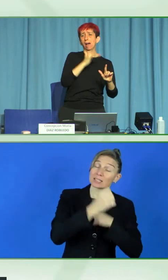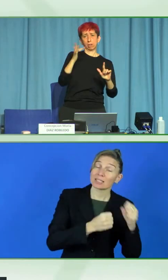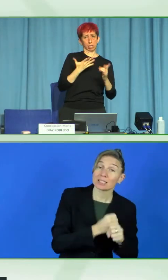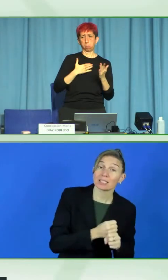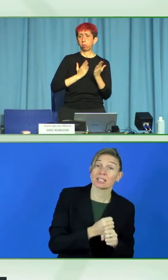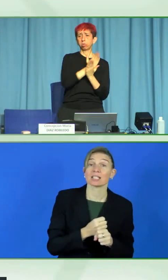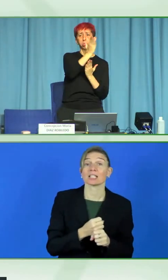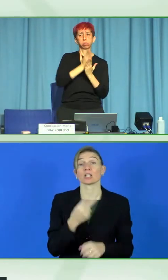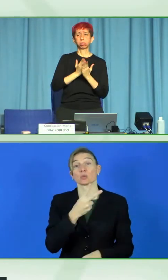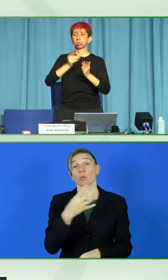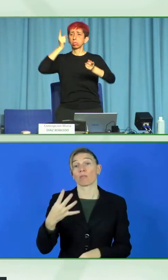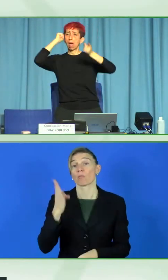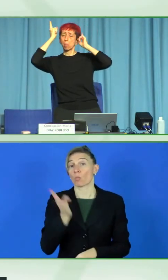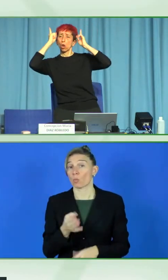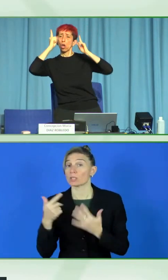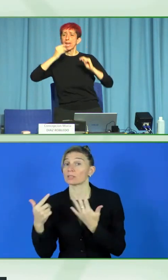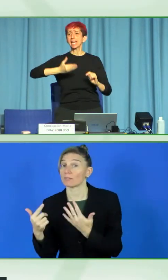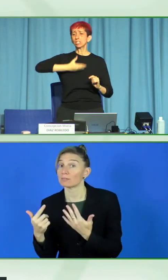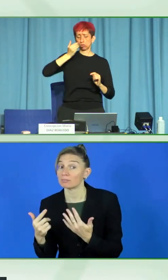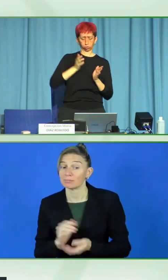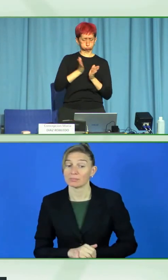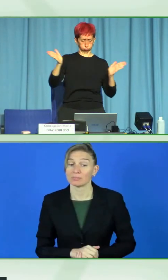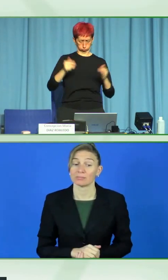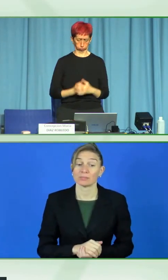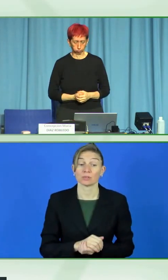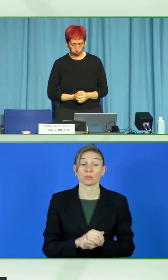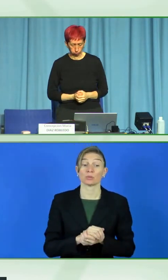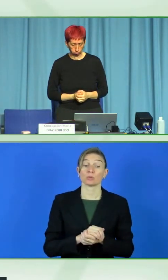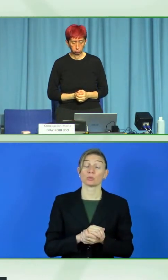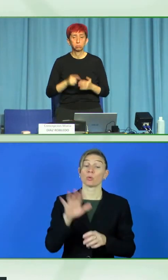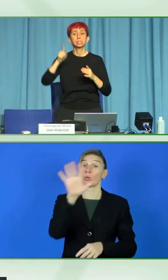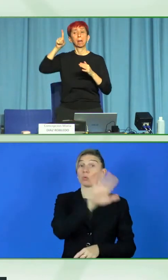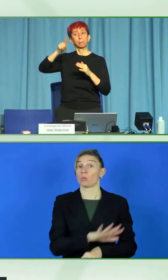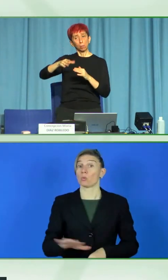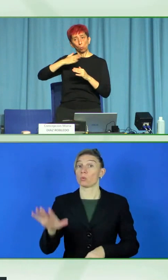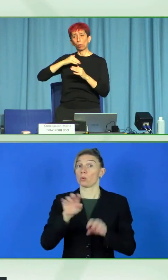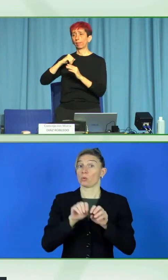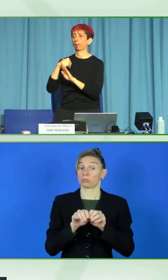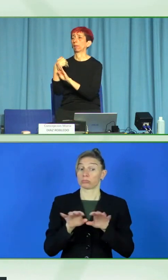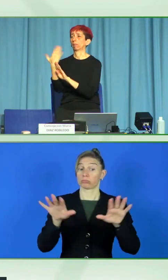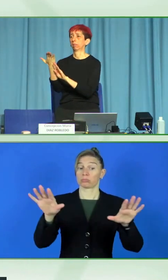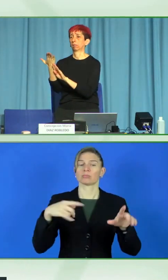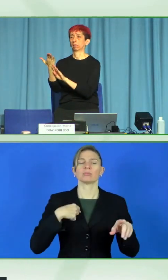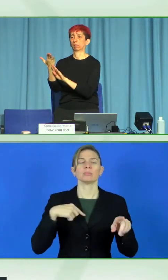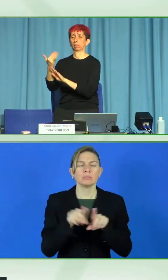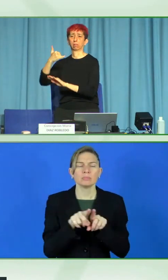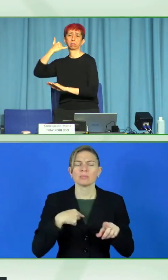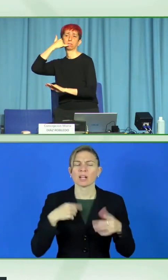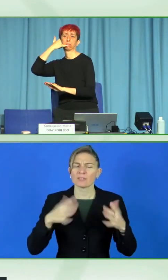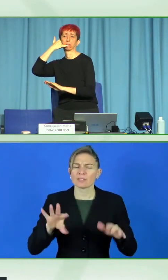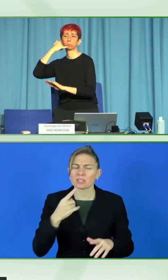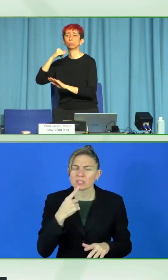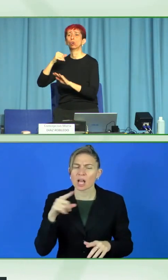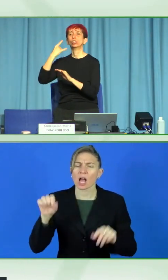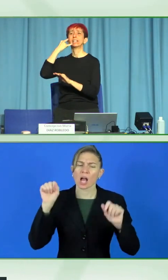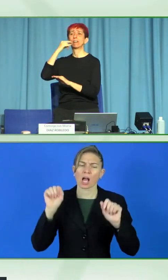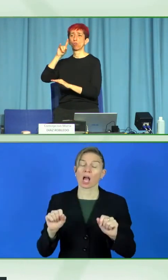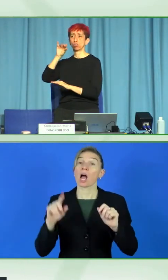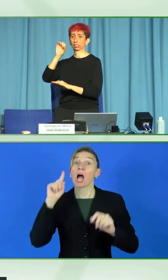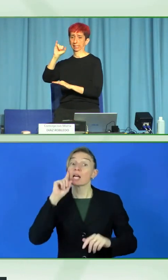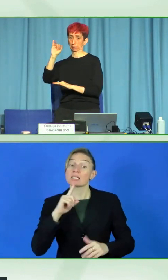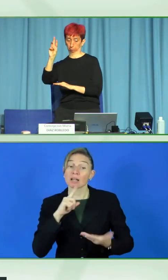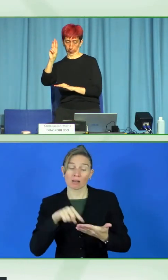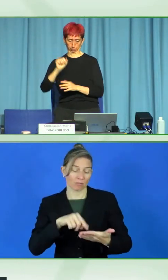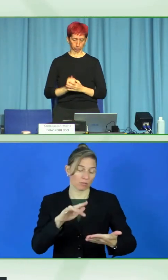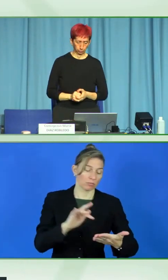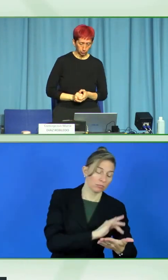So the deaf person can use, as I've mentioned earlier, a tablet, a smartphone, both in iOS